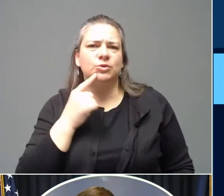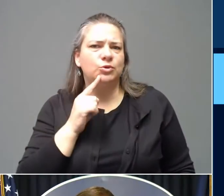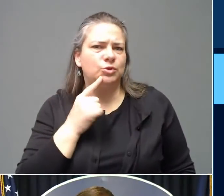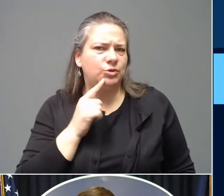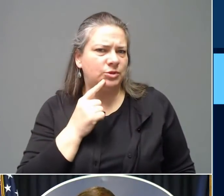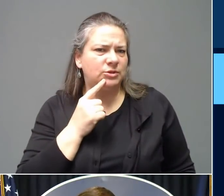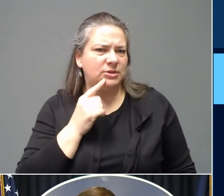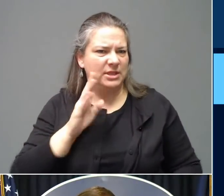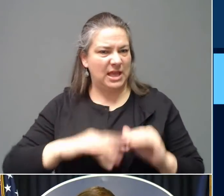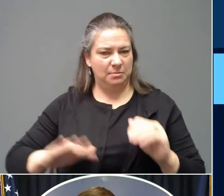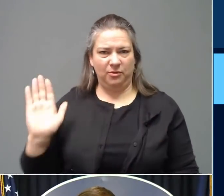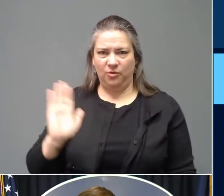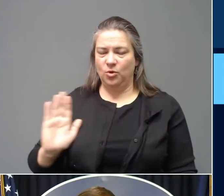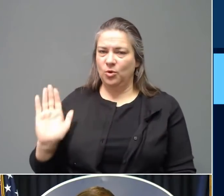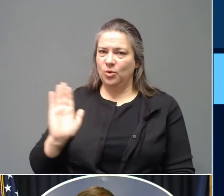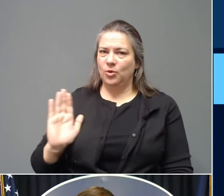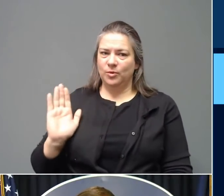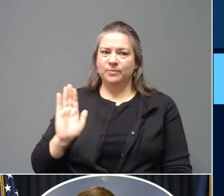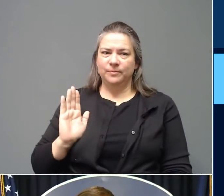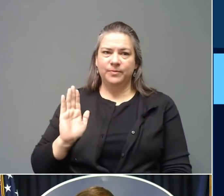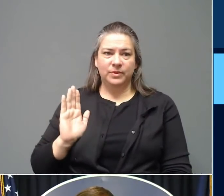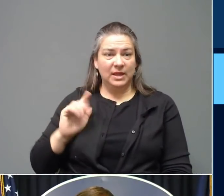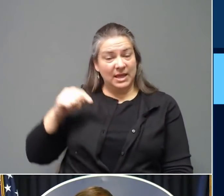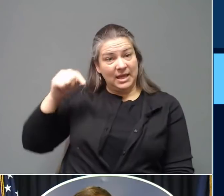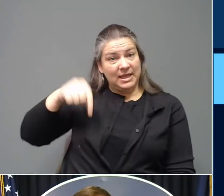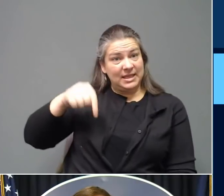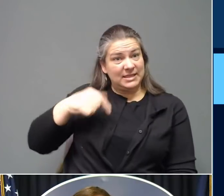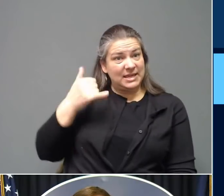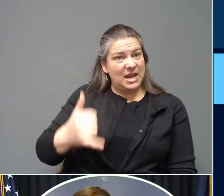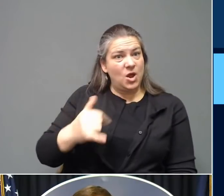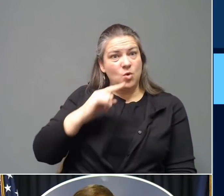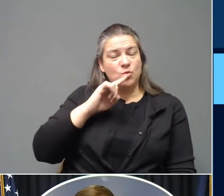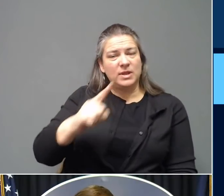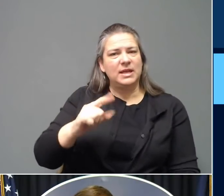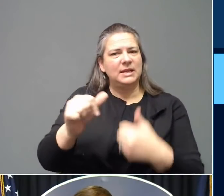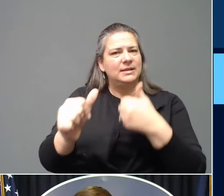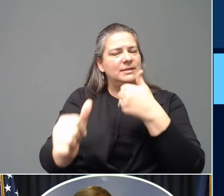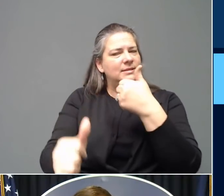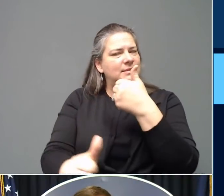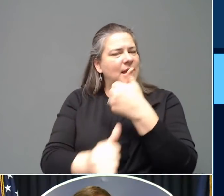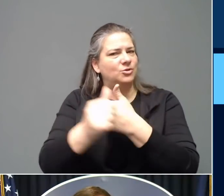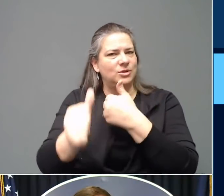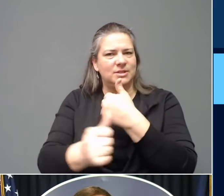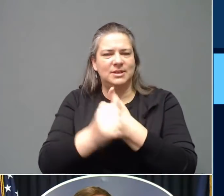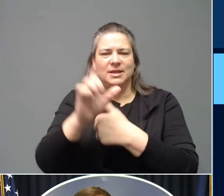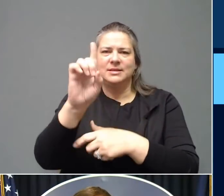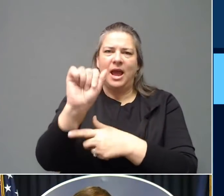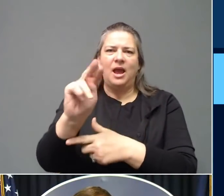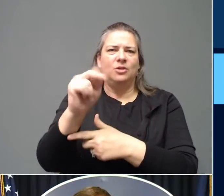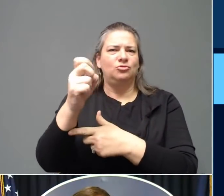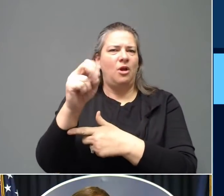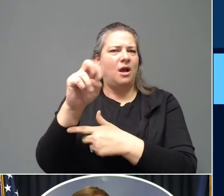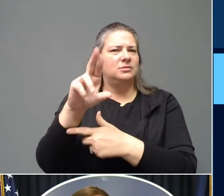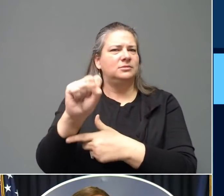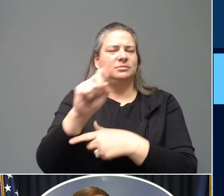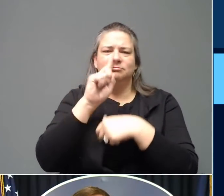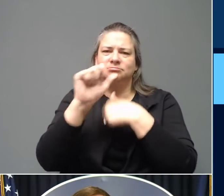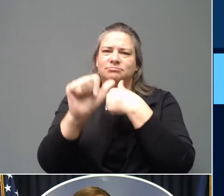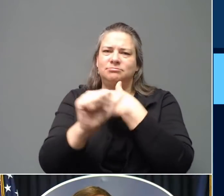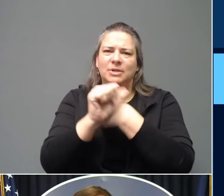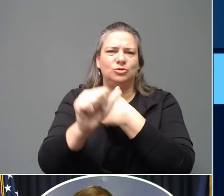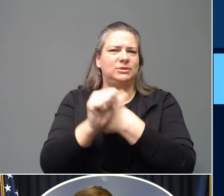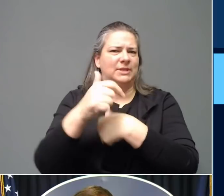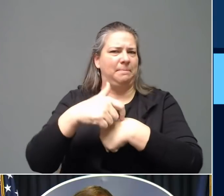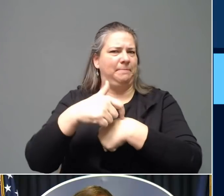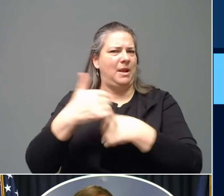we have seen. This is our most dangerous time. This is not the time to take away